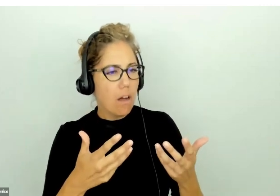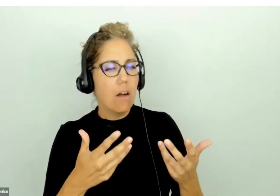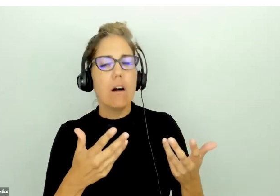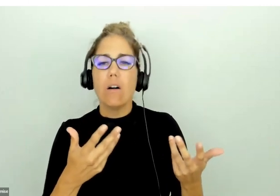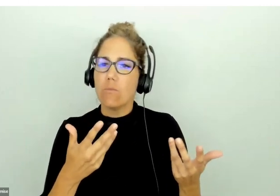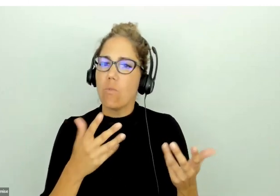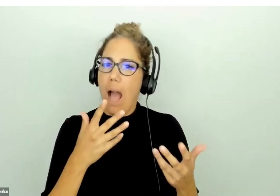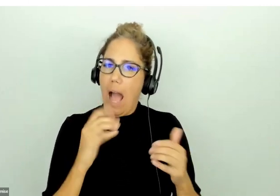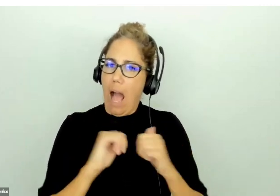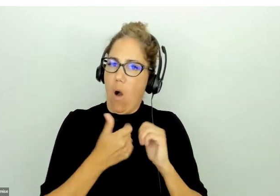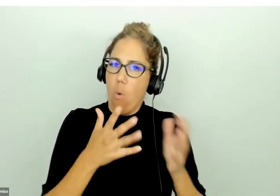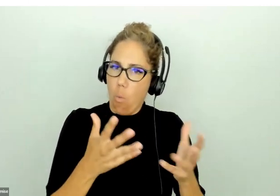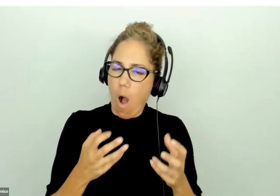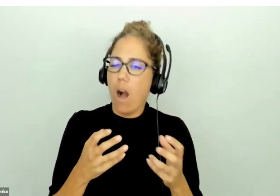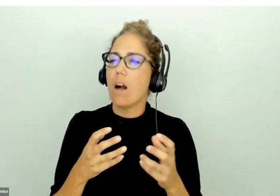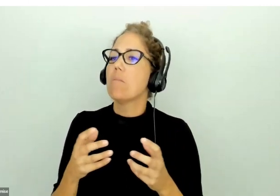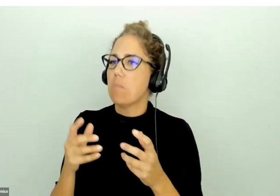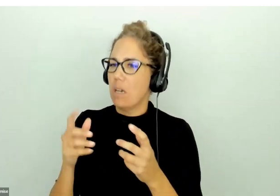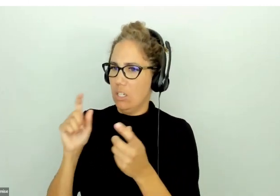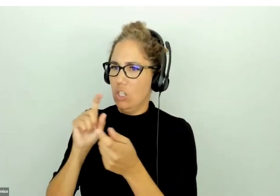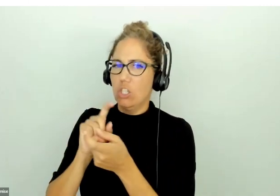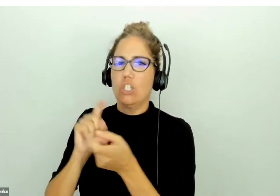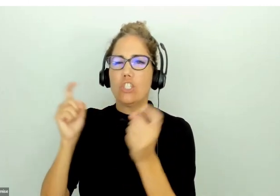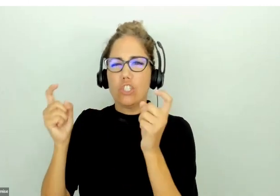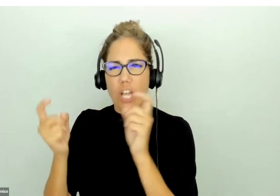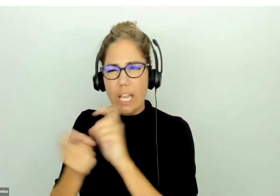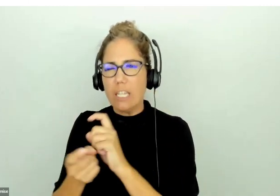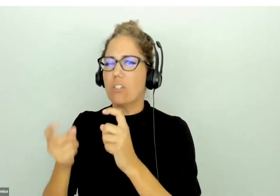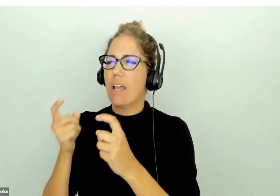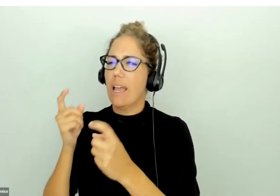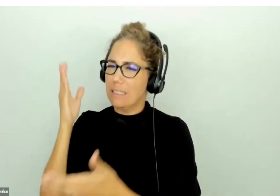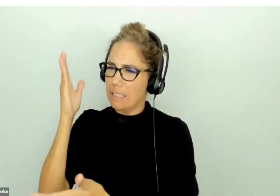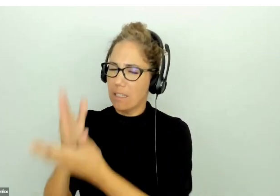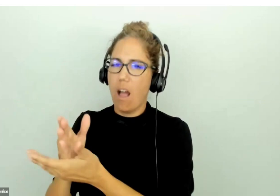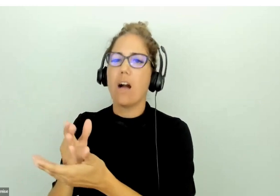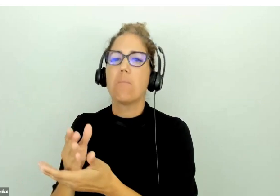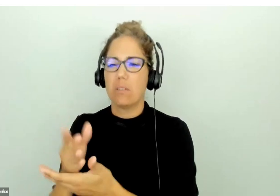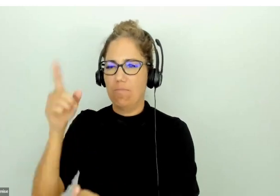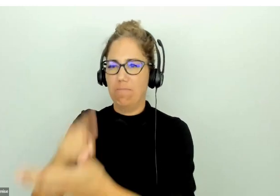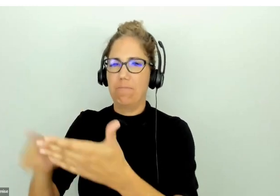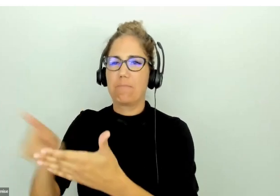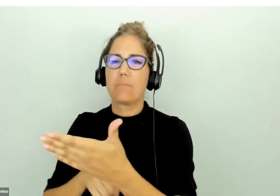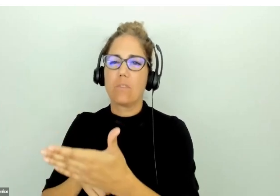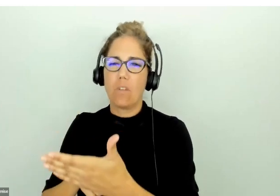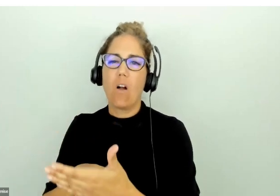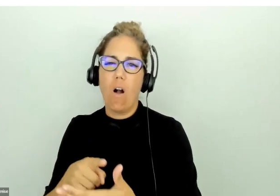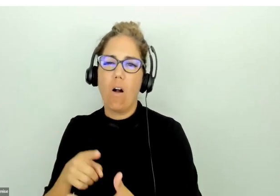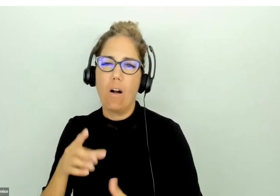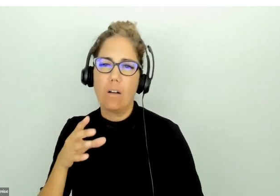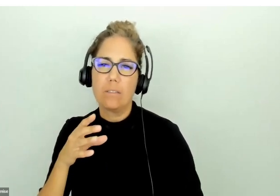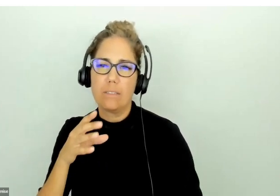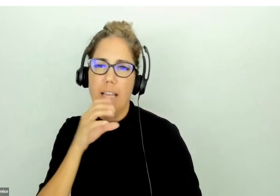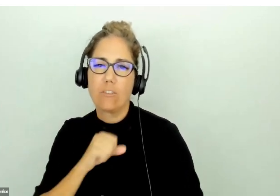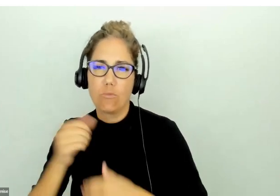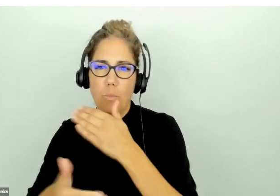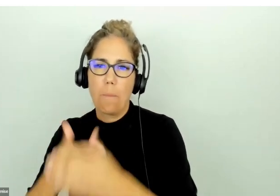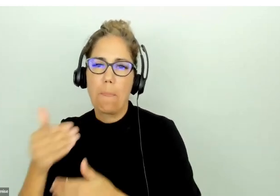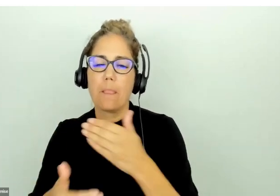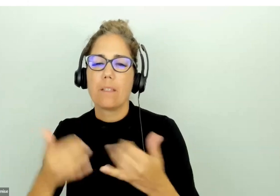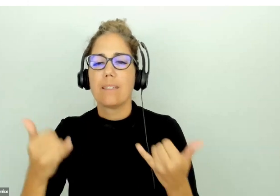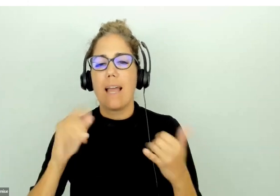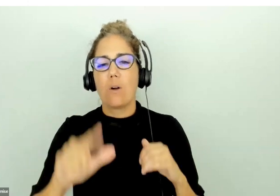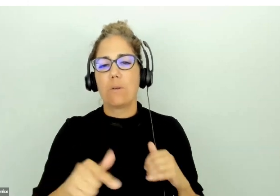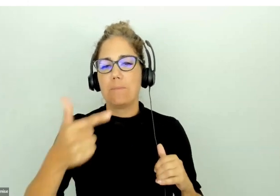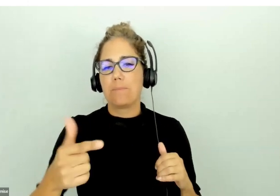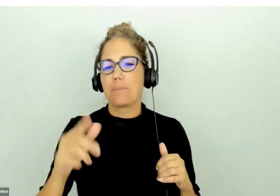narrative on aging and combat ageism. So I'm going to now turn things over to my colleague, Kelly